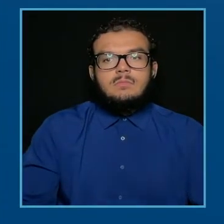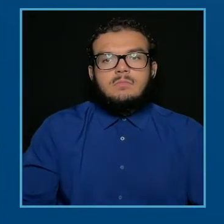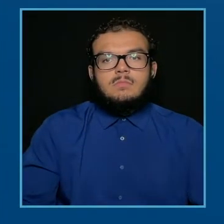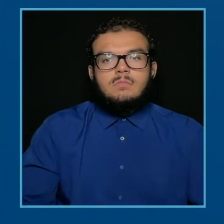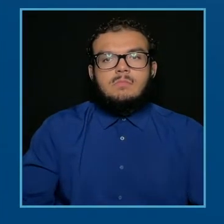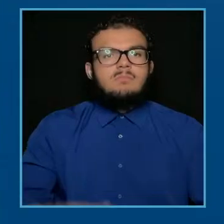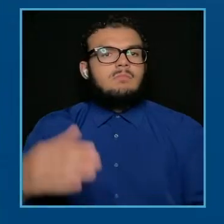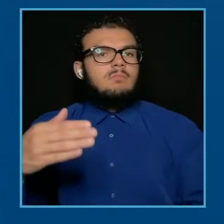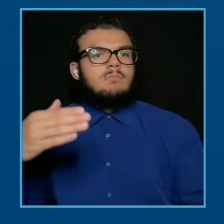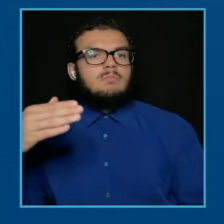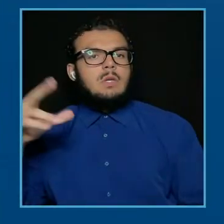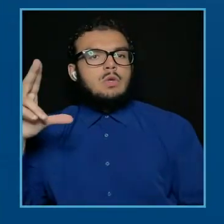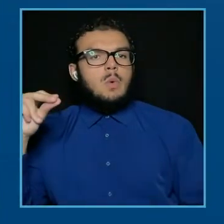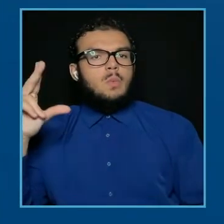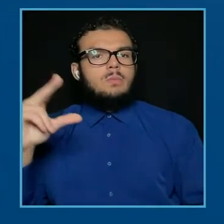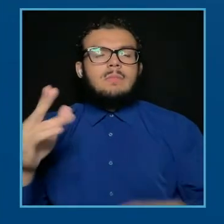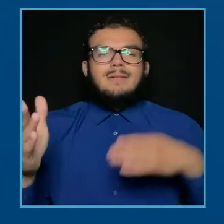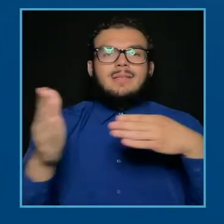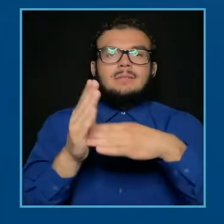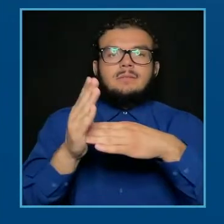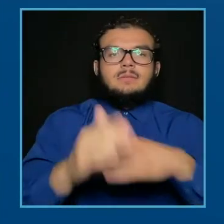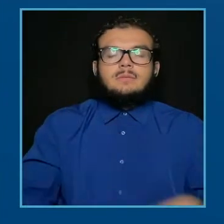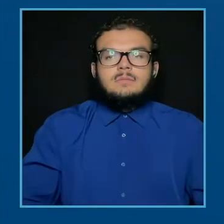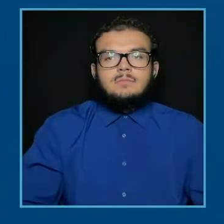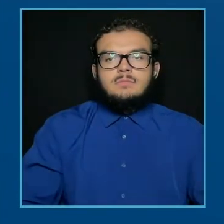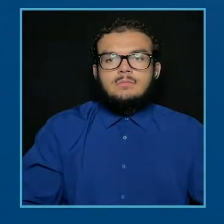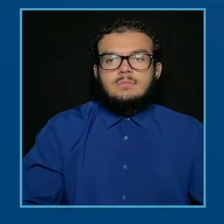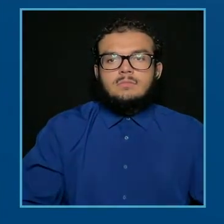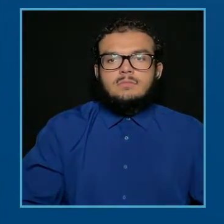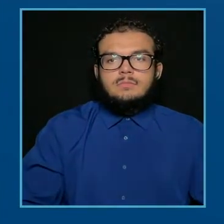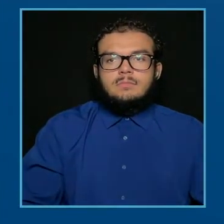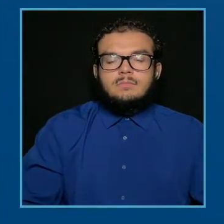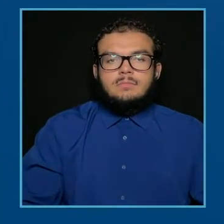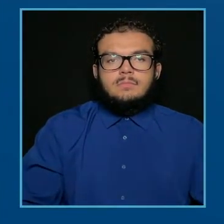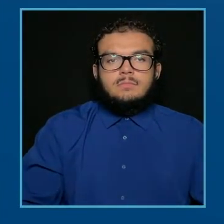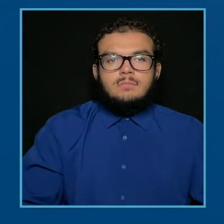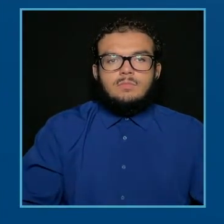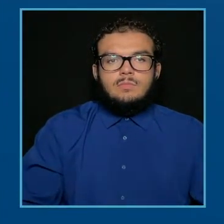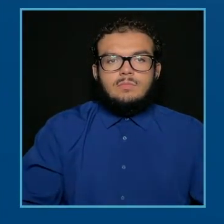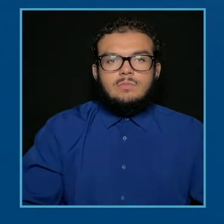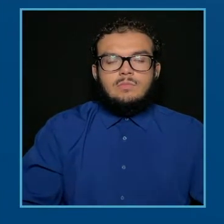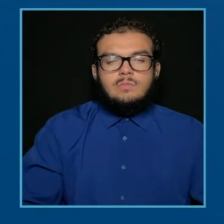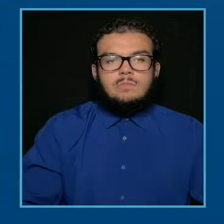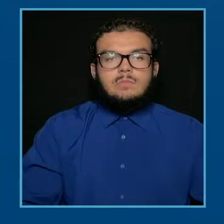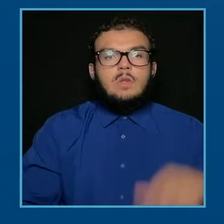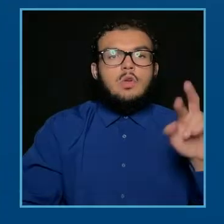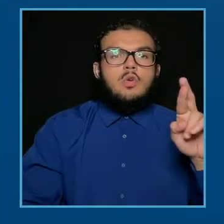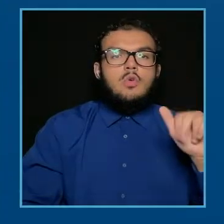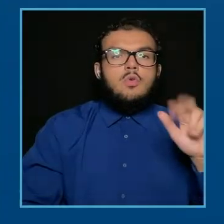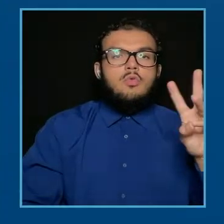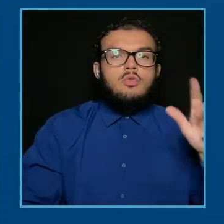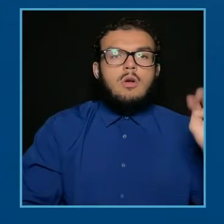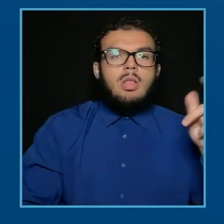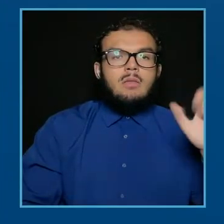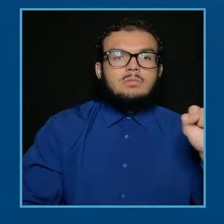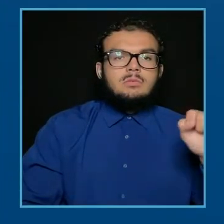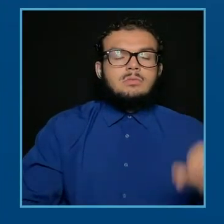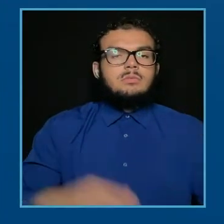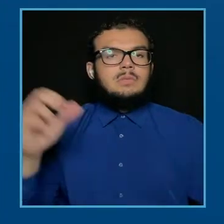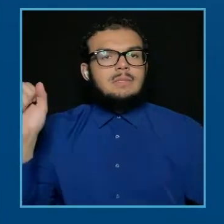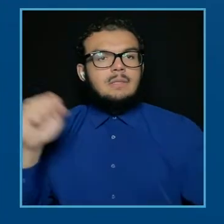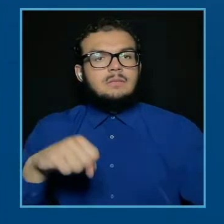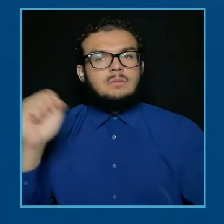Against. Ms. Penske votes against. Ms. Rollins? Yes.